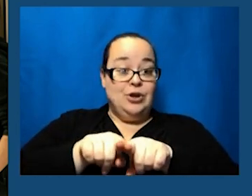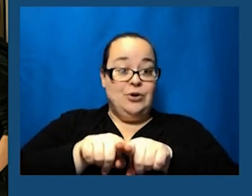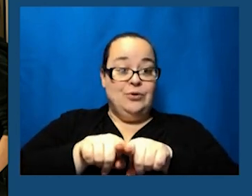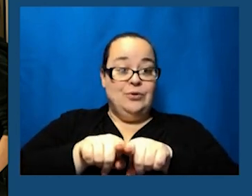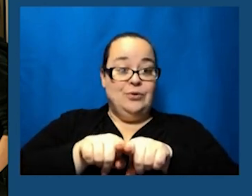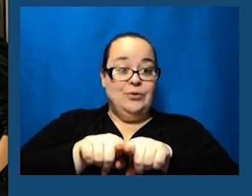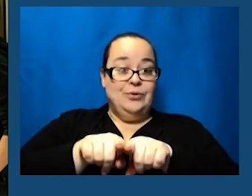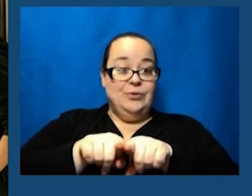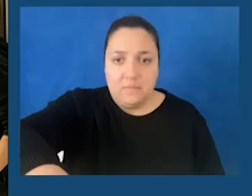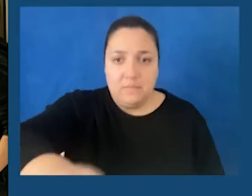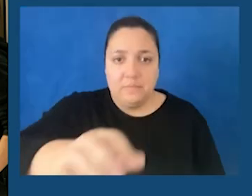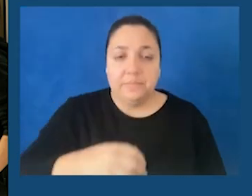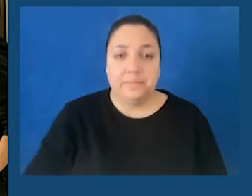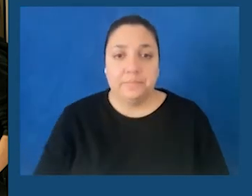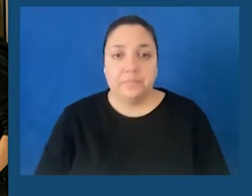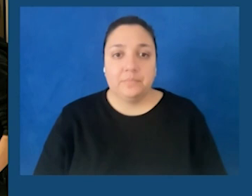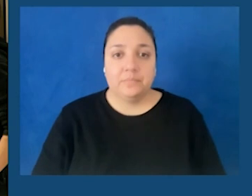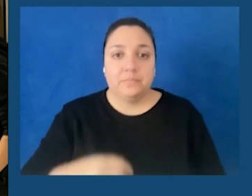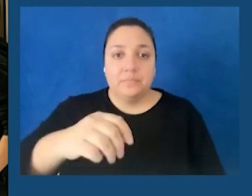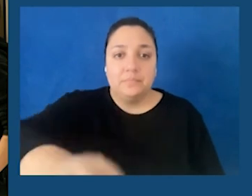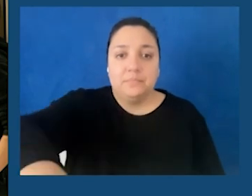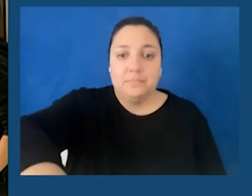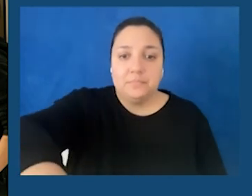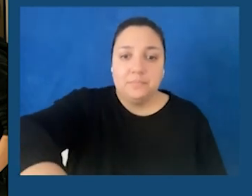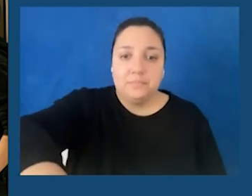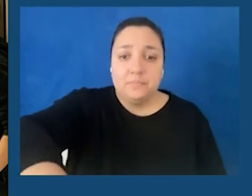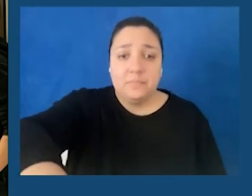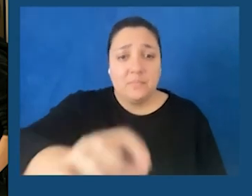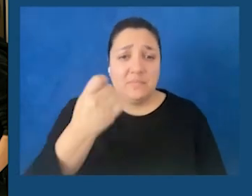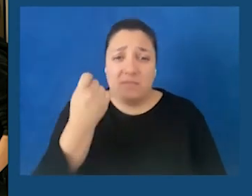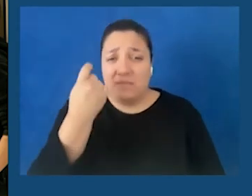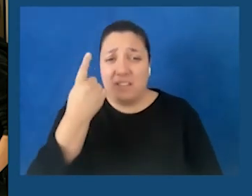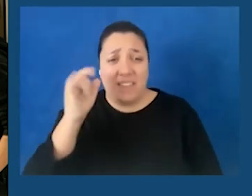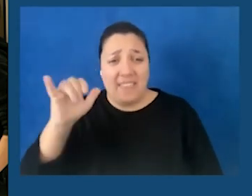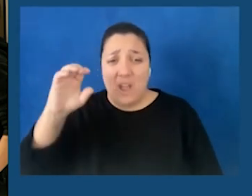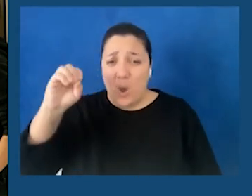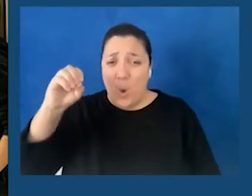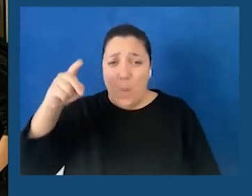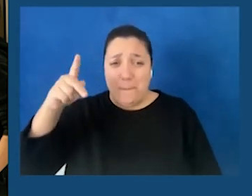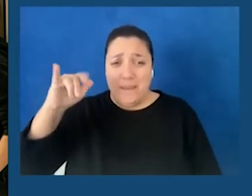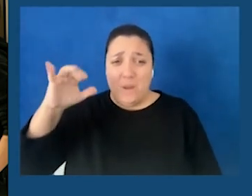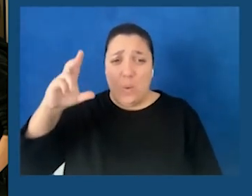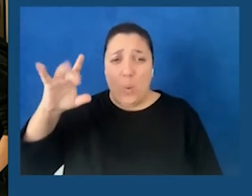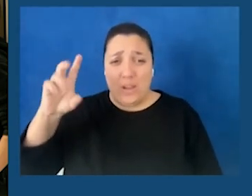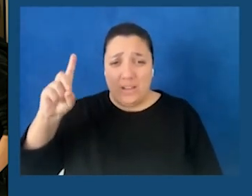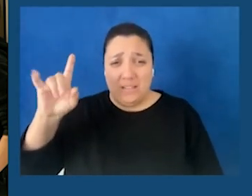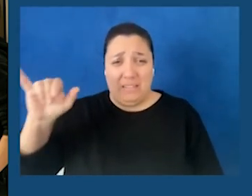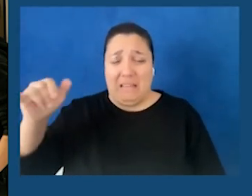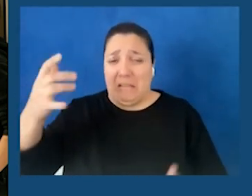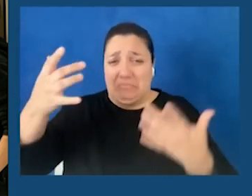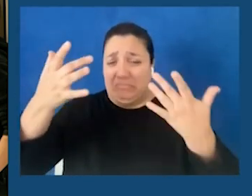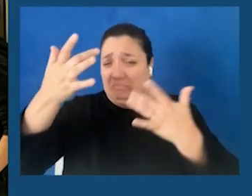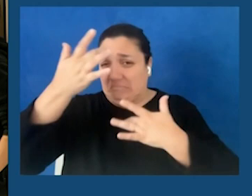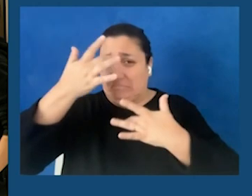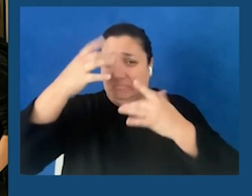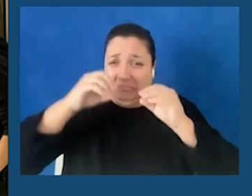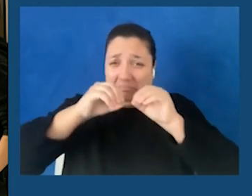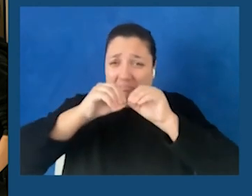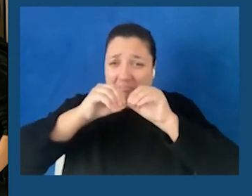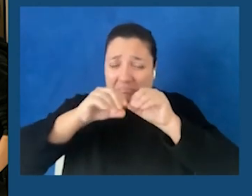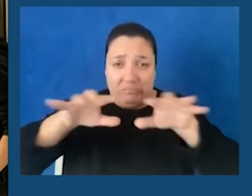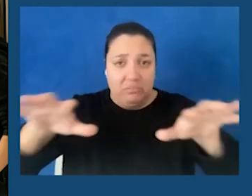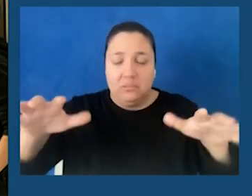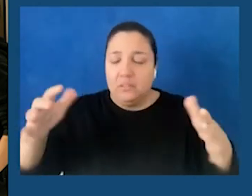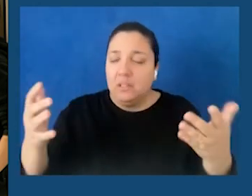opioid epidemic is unrelenting. We just don't seem to be getting ahead of this. And